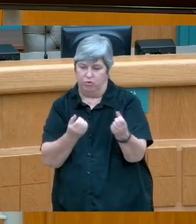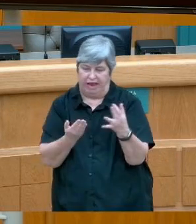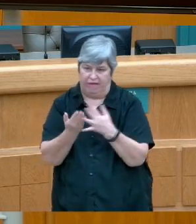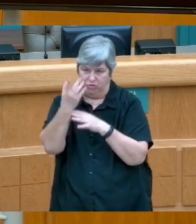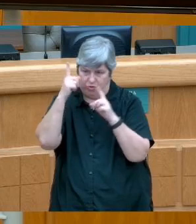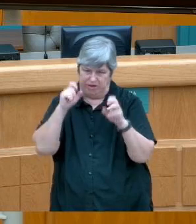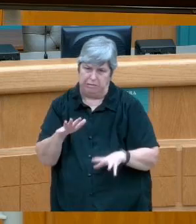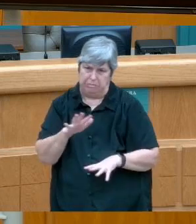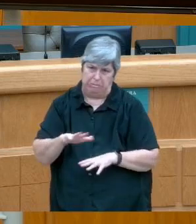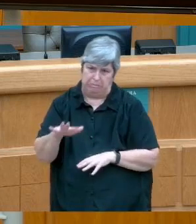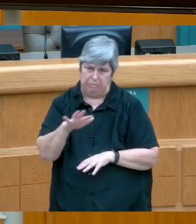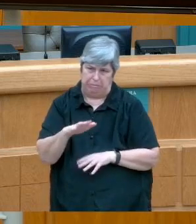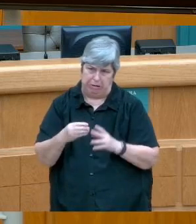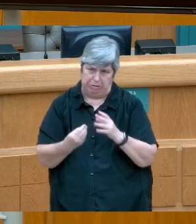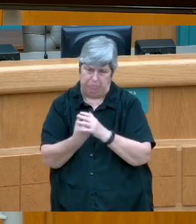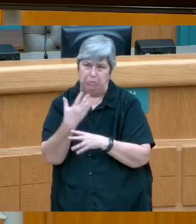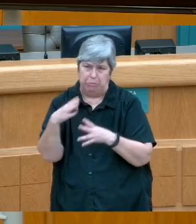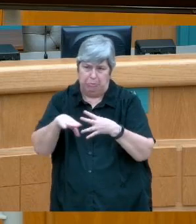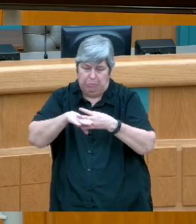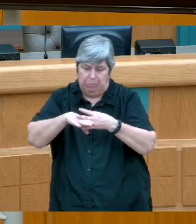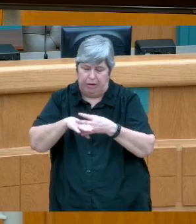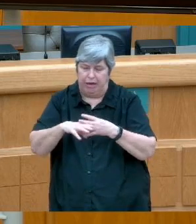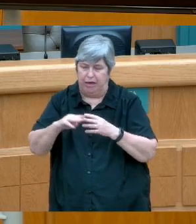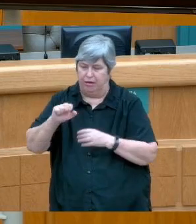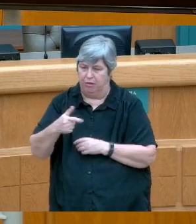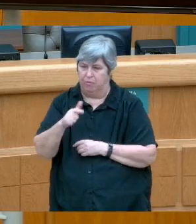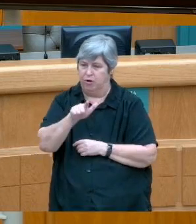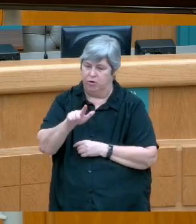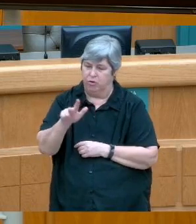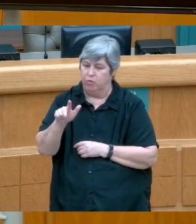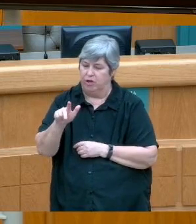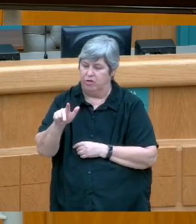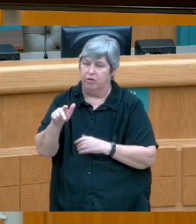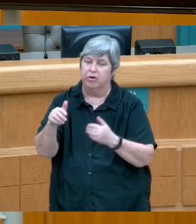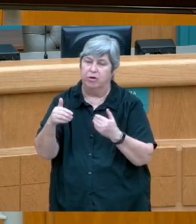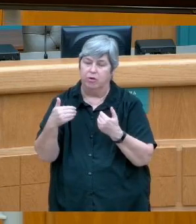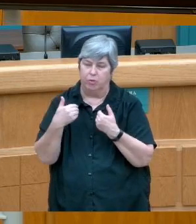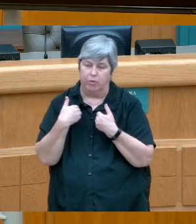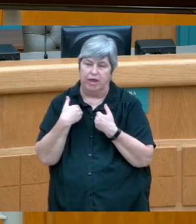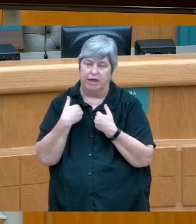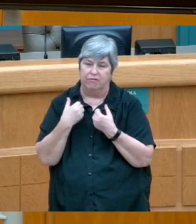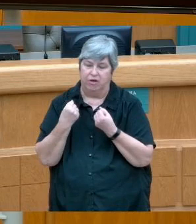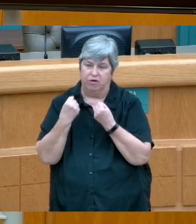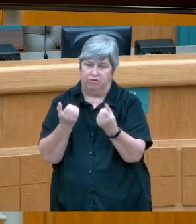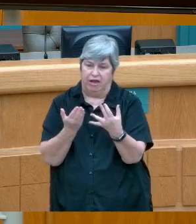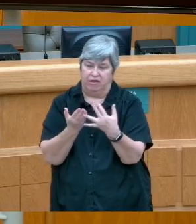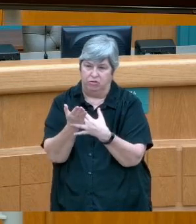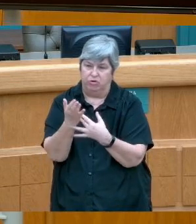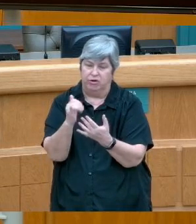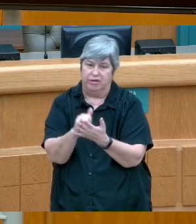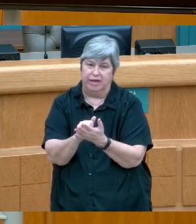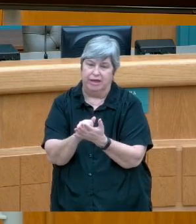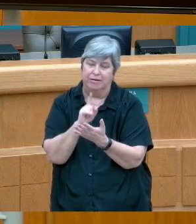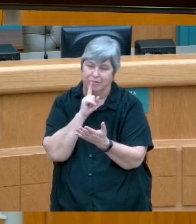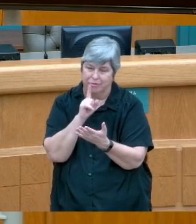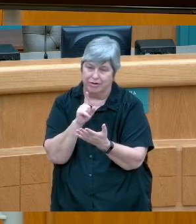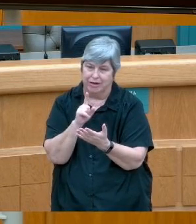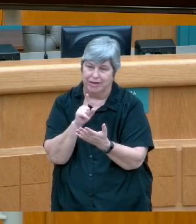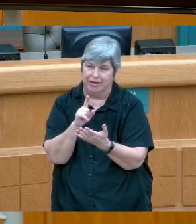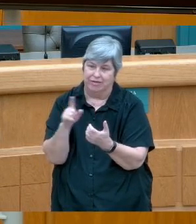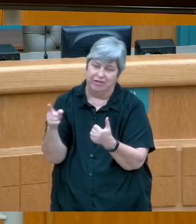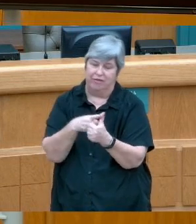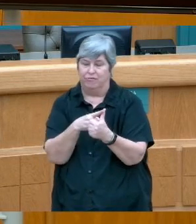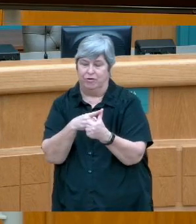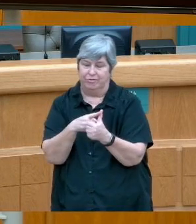so right around the spring break time. On March 23rd, we had the drive-through that actually resulted out our very